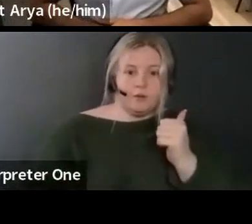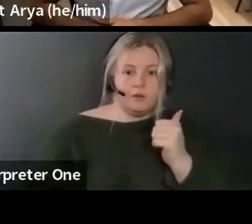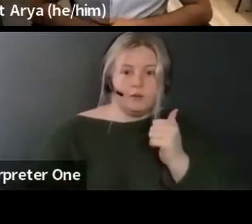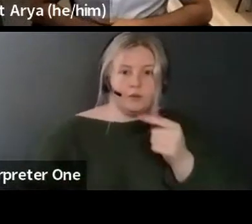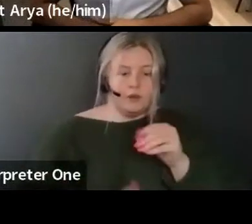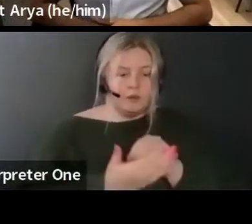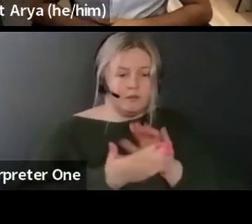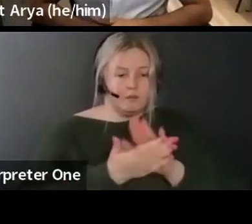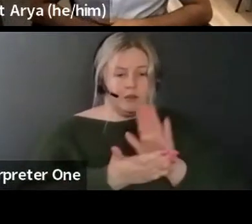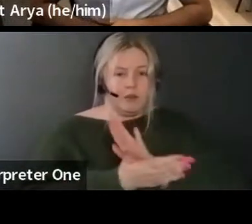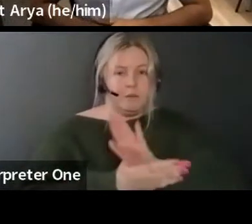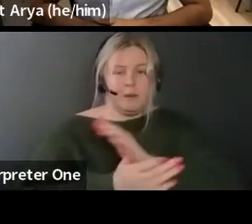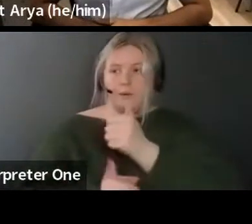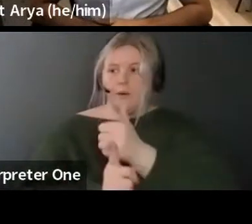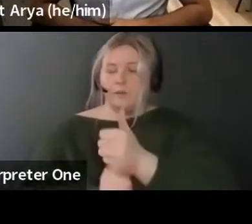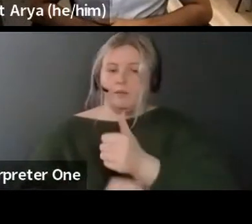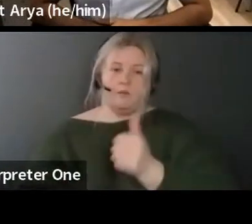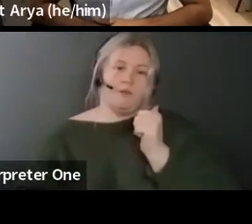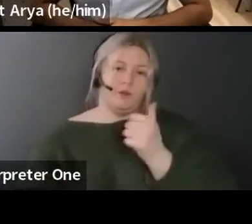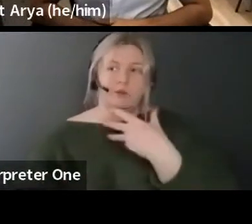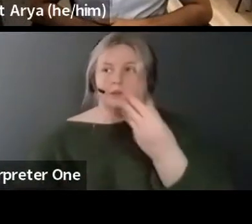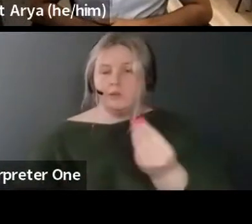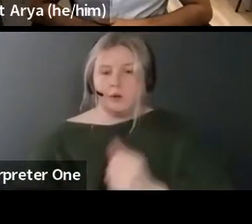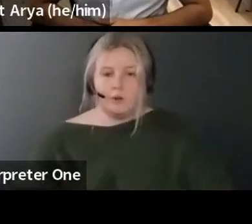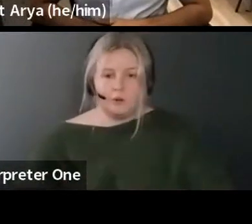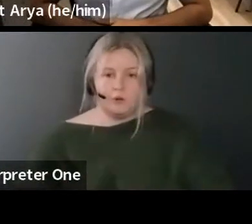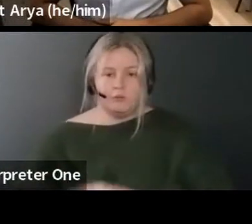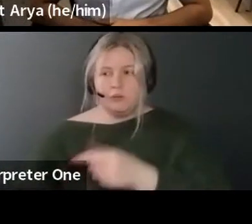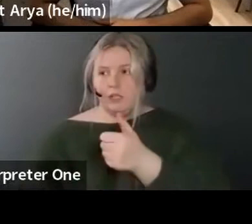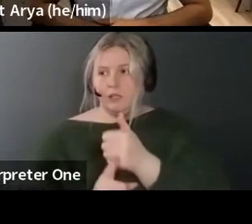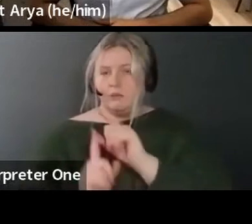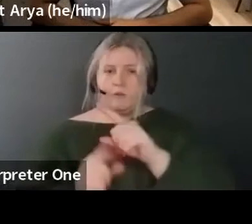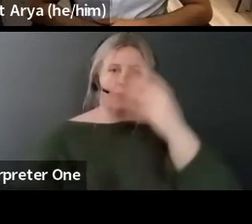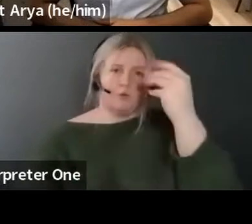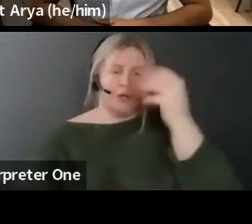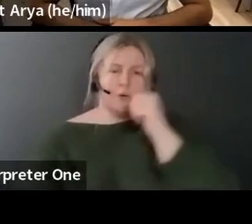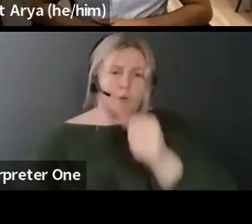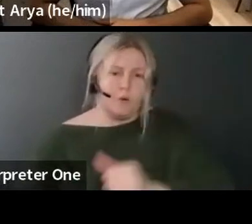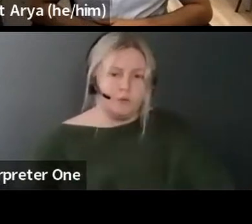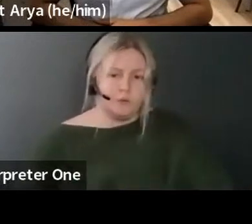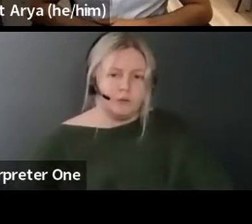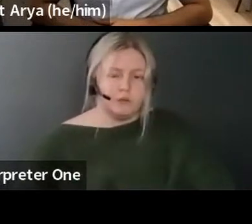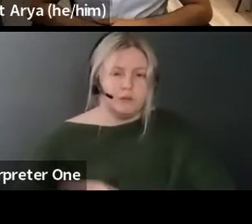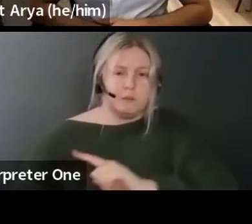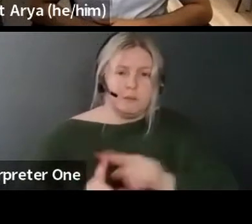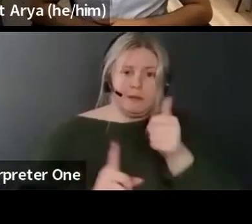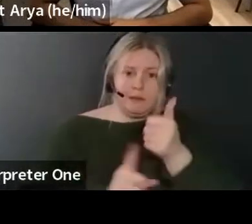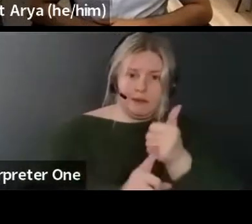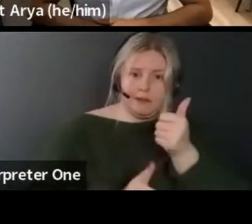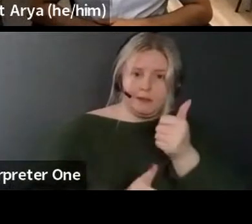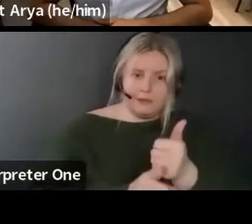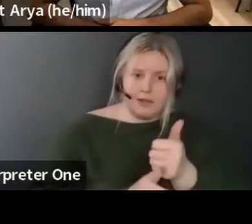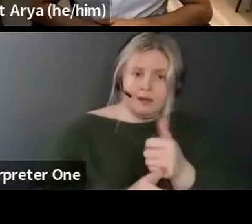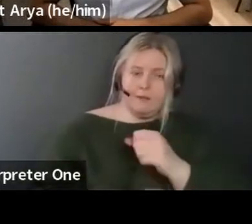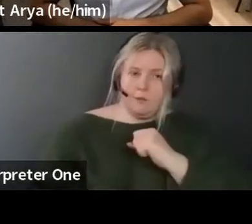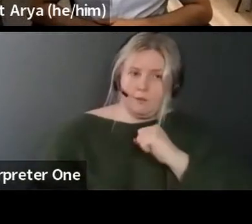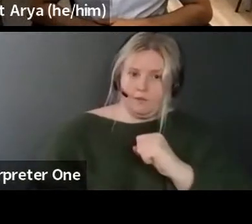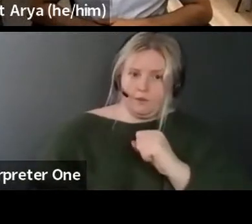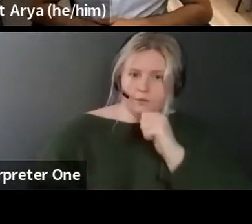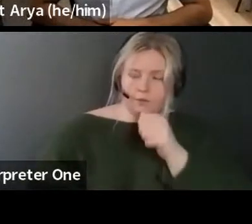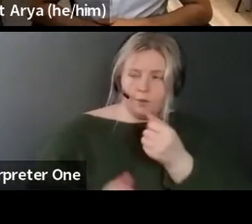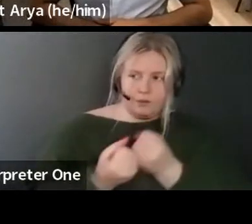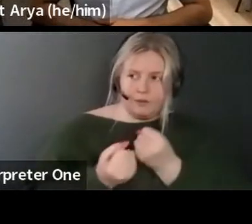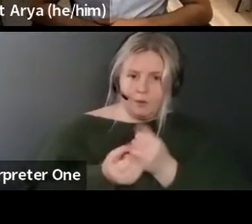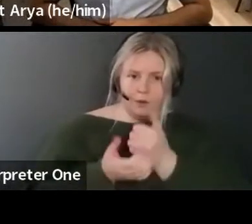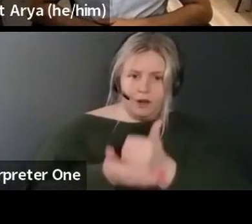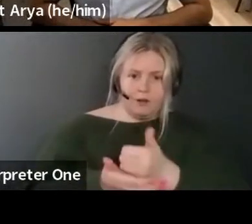paper that he refuses to go to get showers and stuff. But literally, they're the one who refused to push him just because